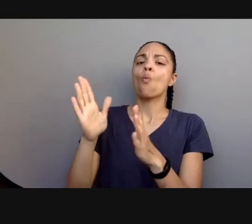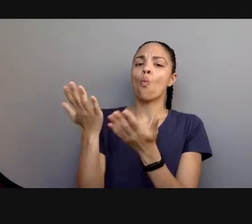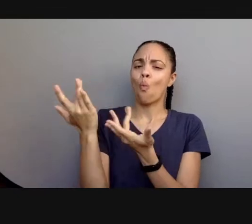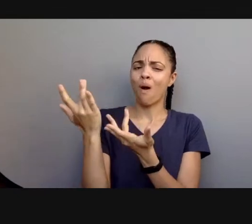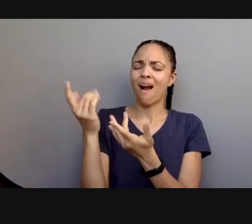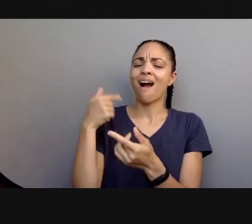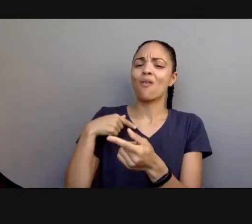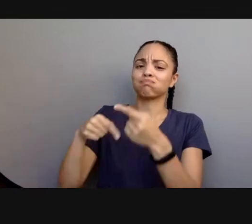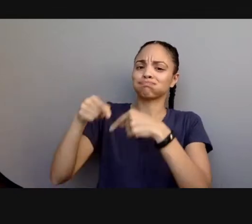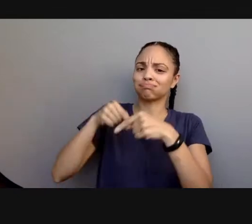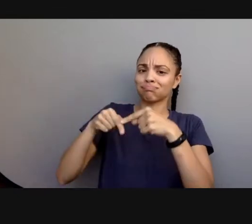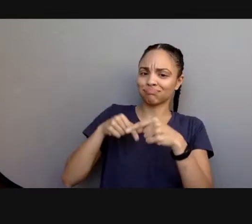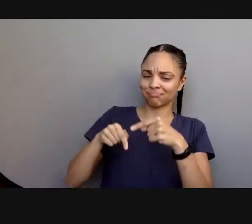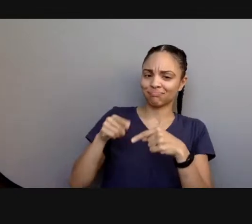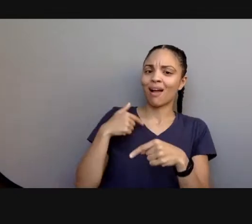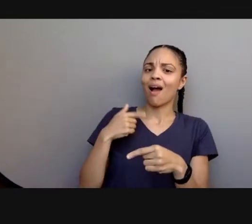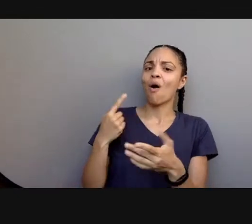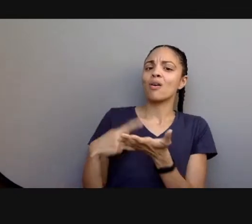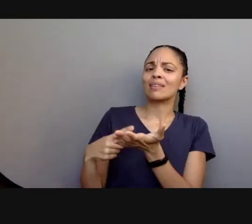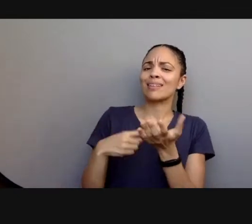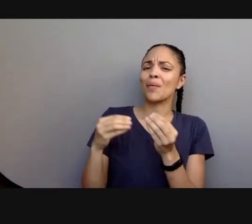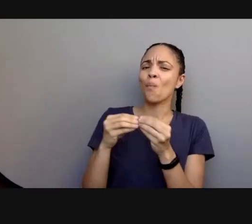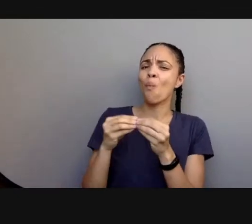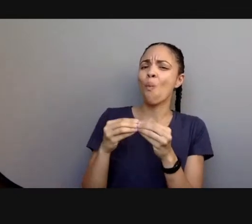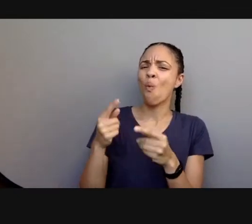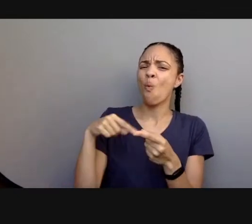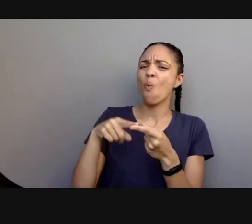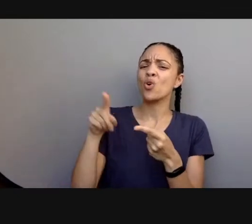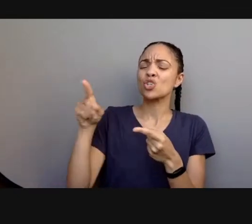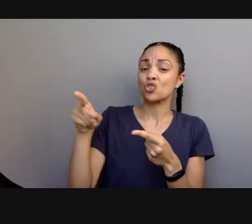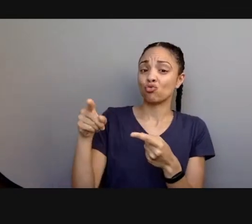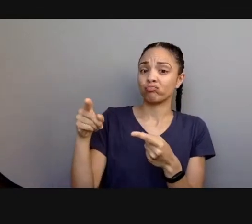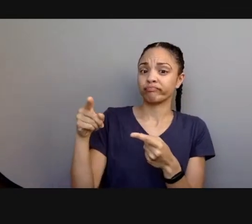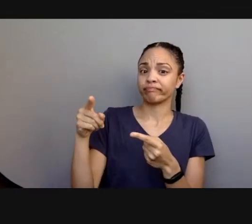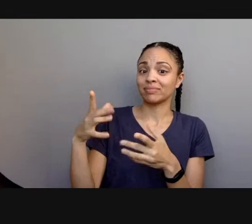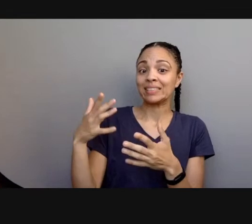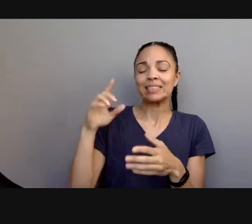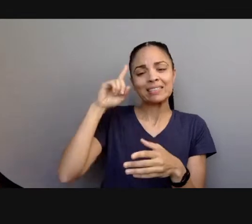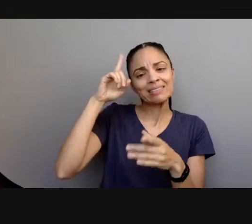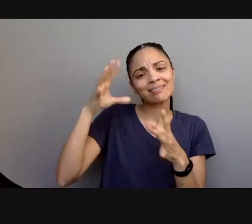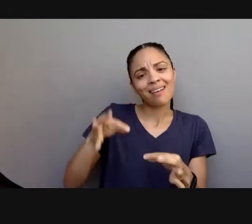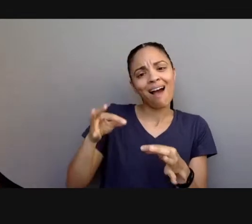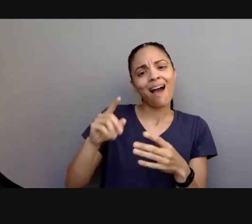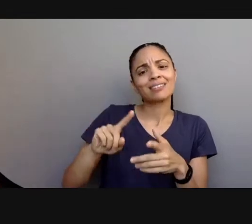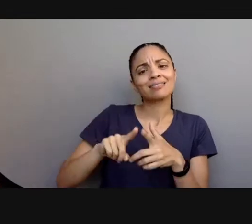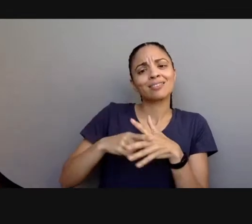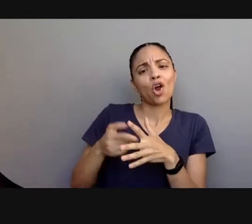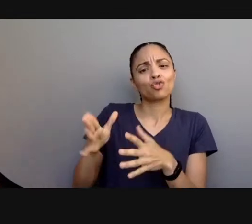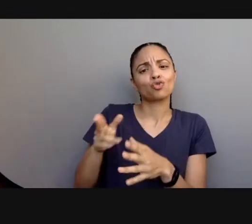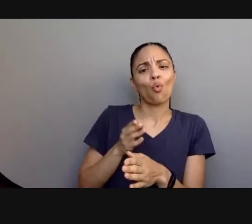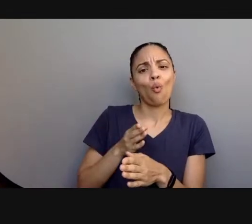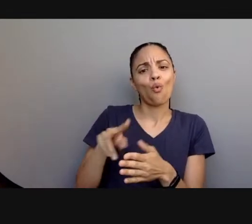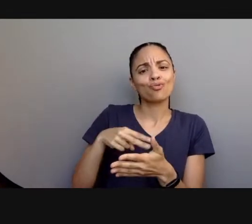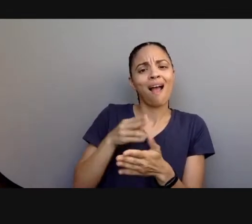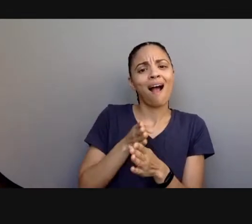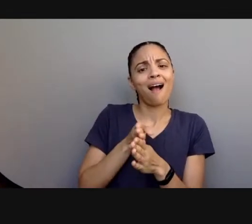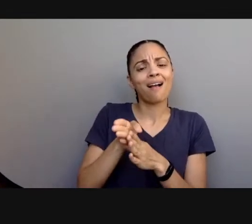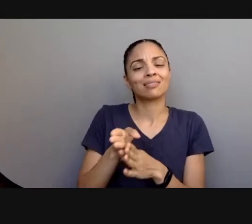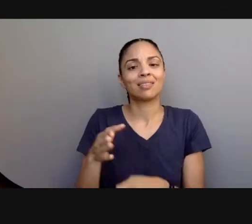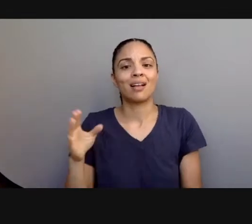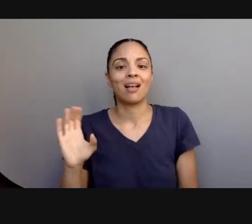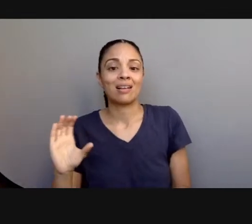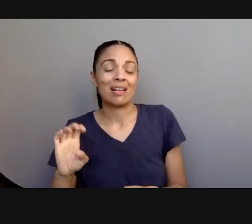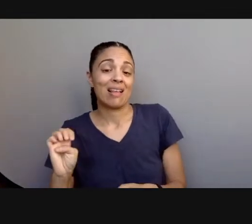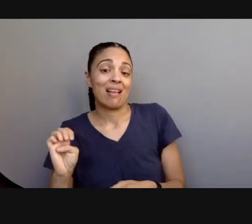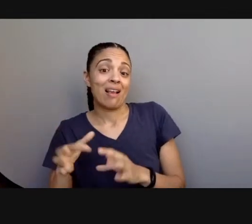And decided to do this thing called dance. Oh my God, what a decision, right? Because it wasn't my goal at all. It just